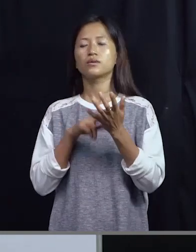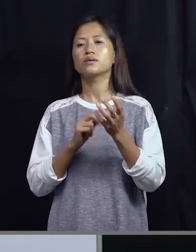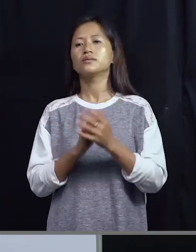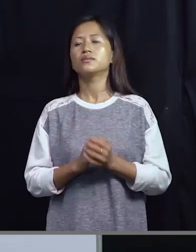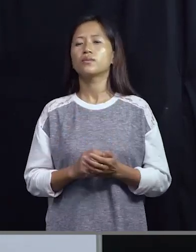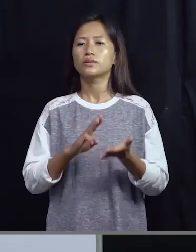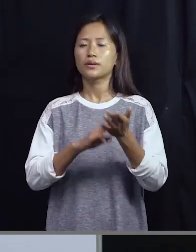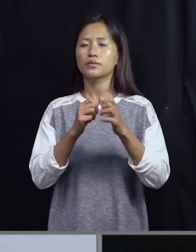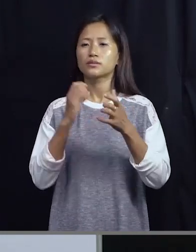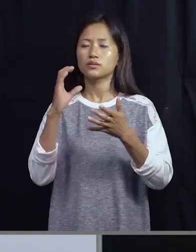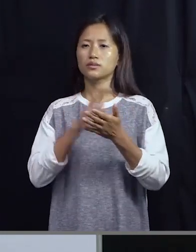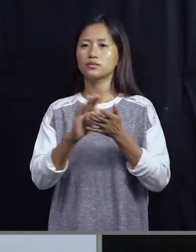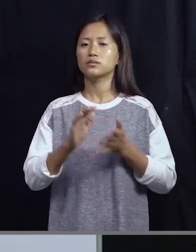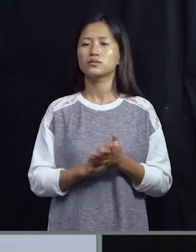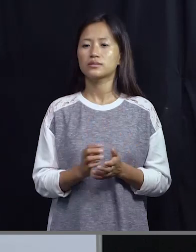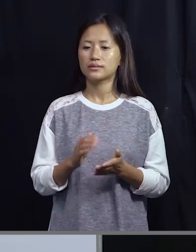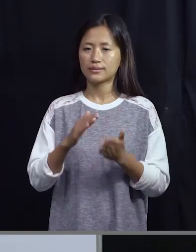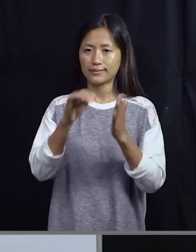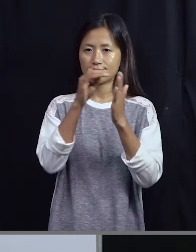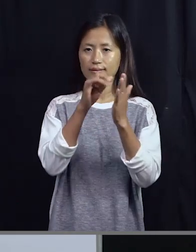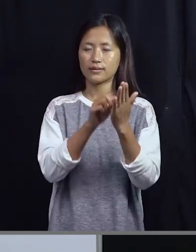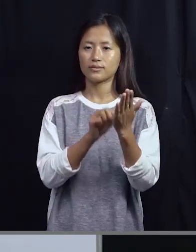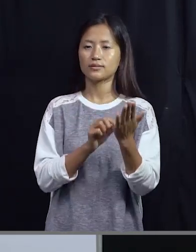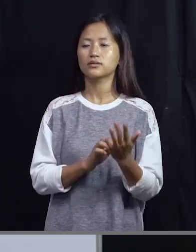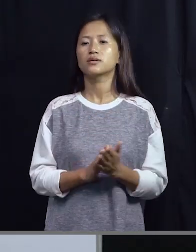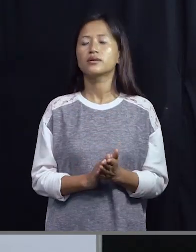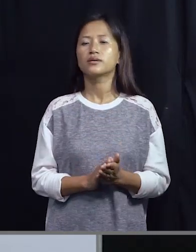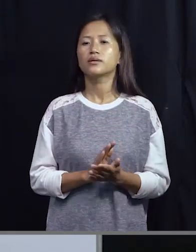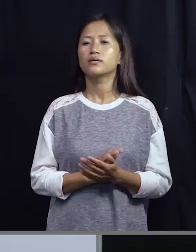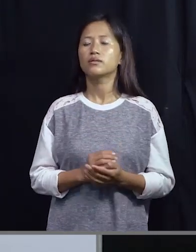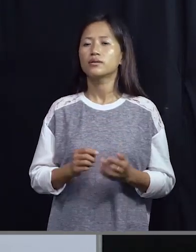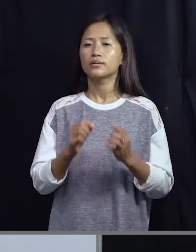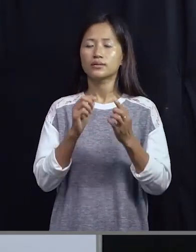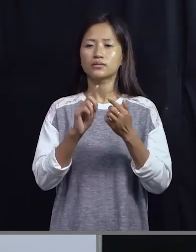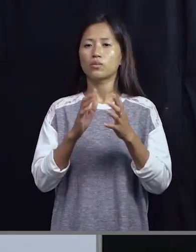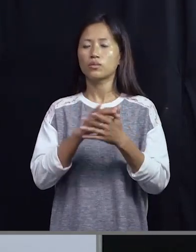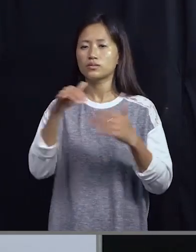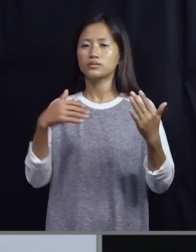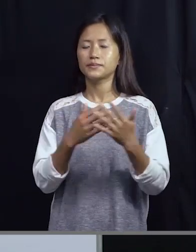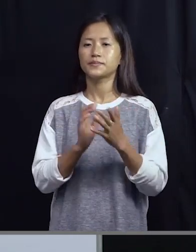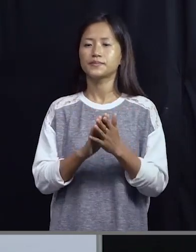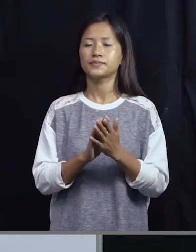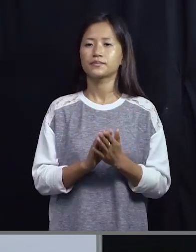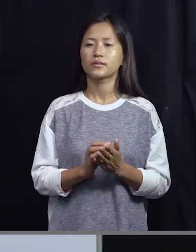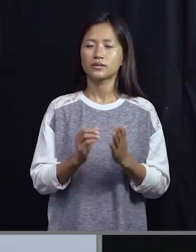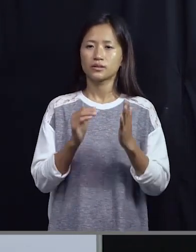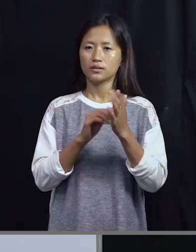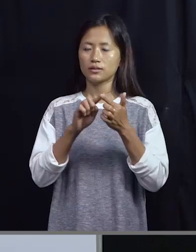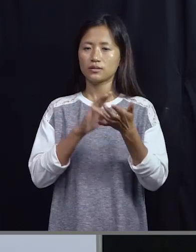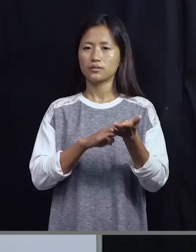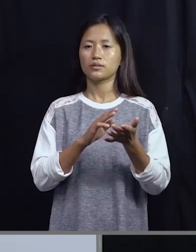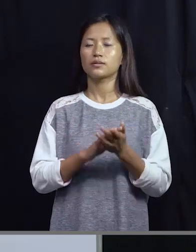was studied detailed in this way, consisting of the enzyme helicase, enzyme topoisomerase, and the enzyme